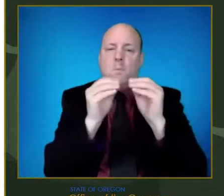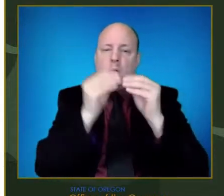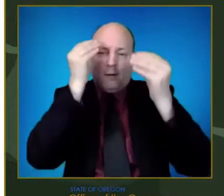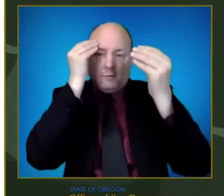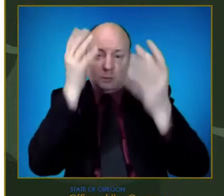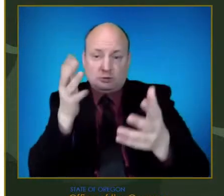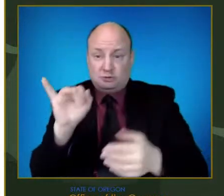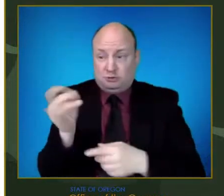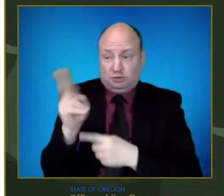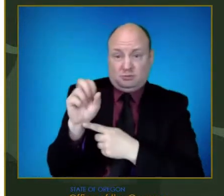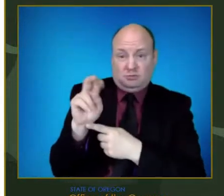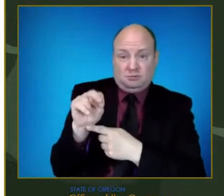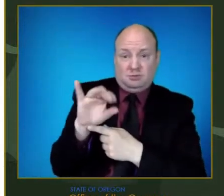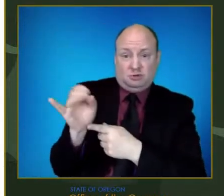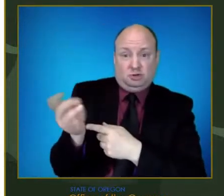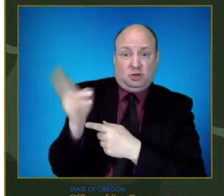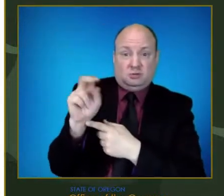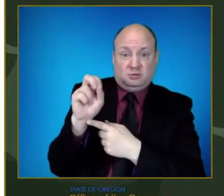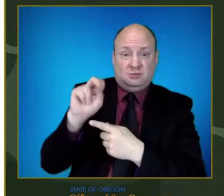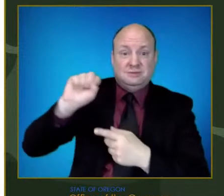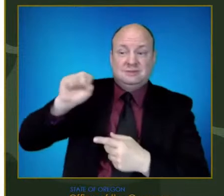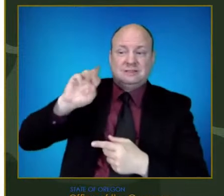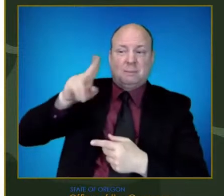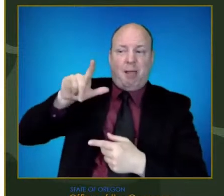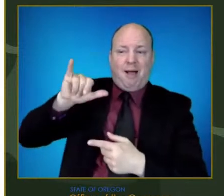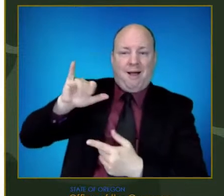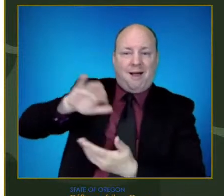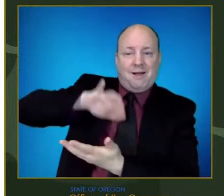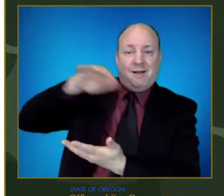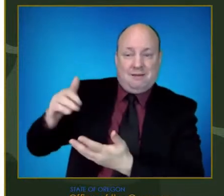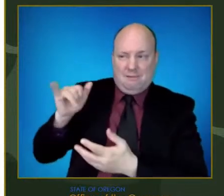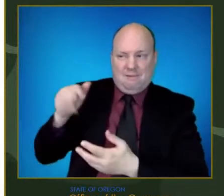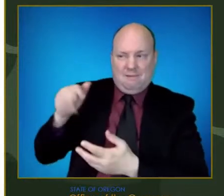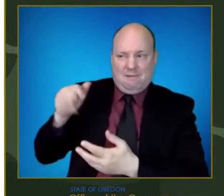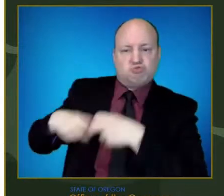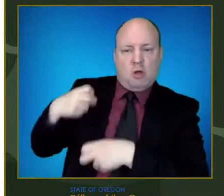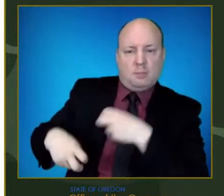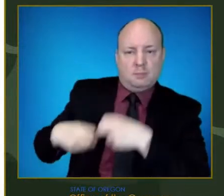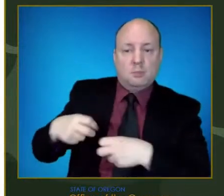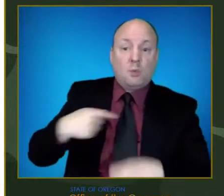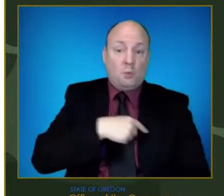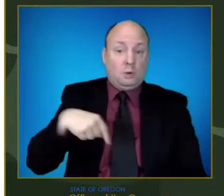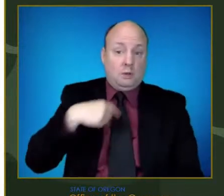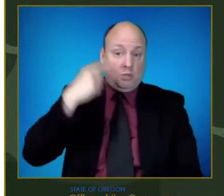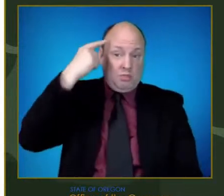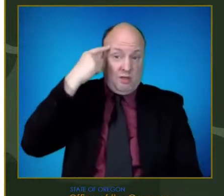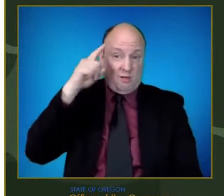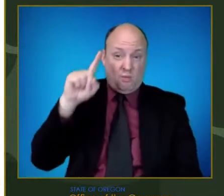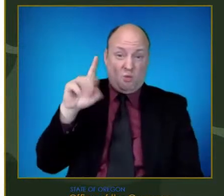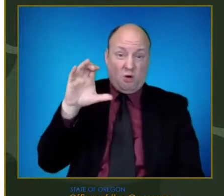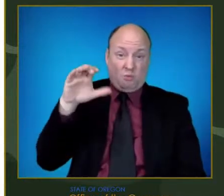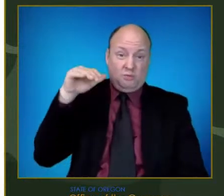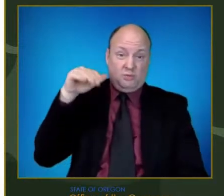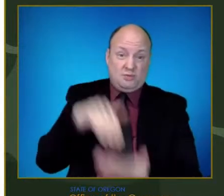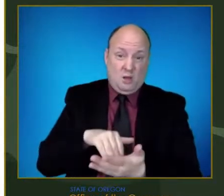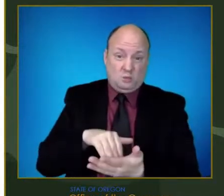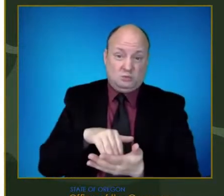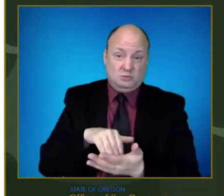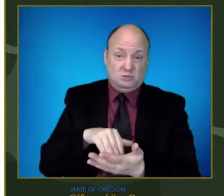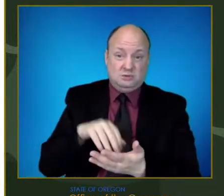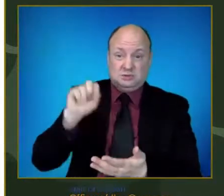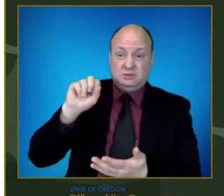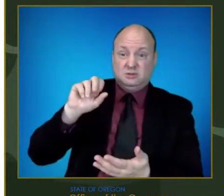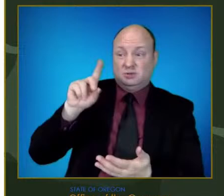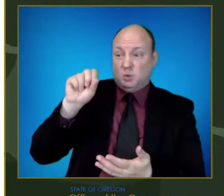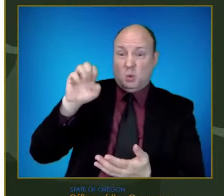vaccine. Previously, we expected we would receive approximately 100,000 doses per week in April. Based on what was reported this